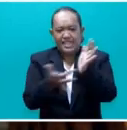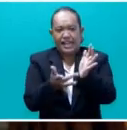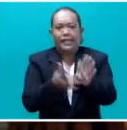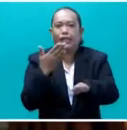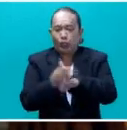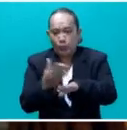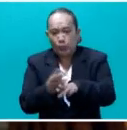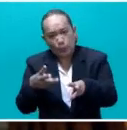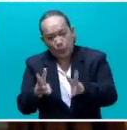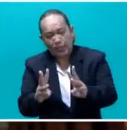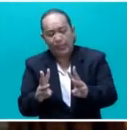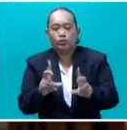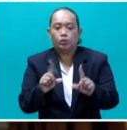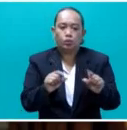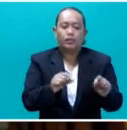respond to the changes.